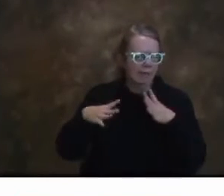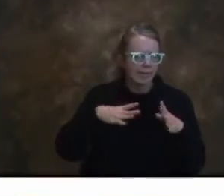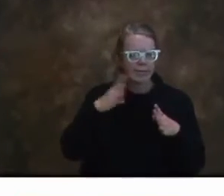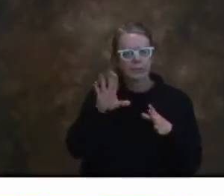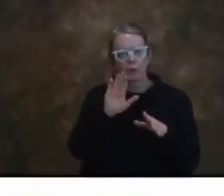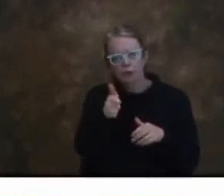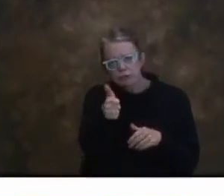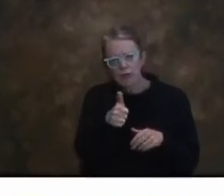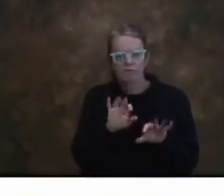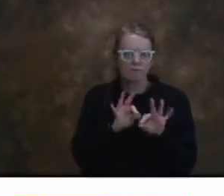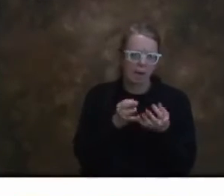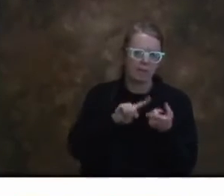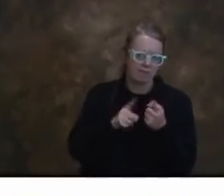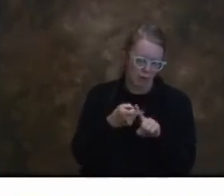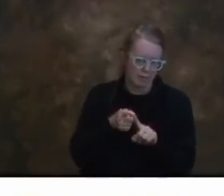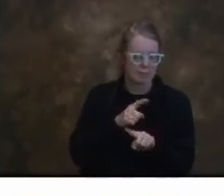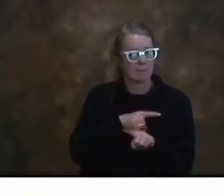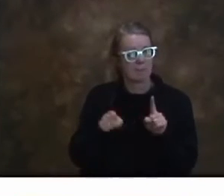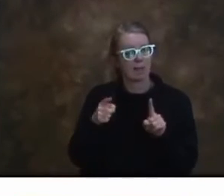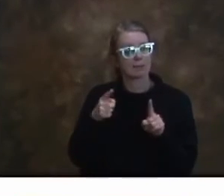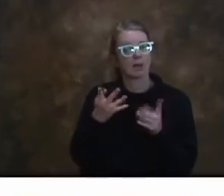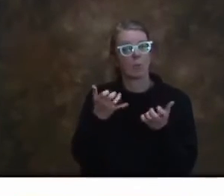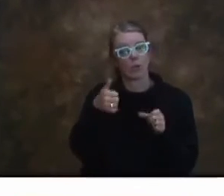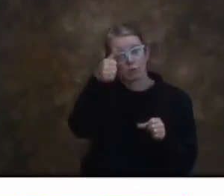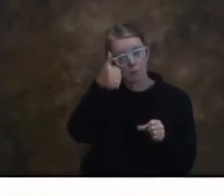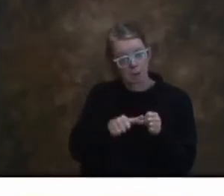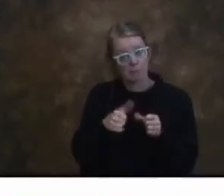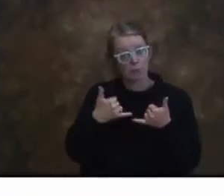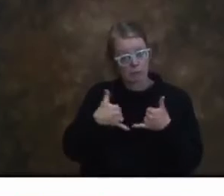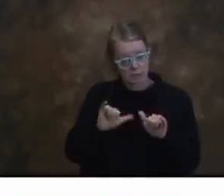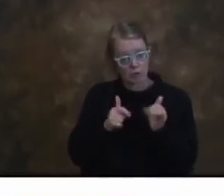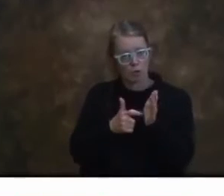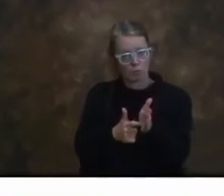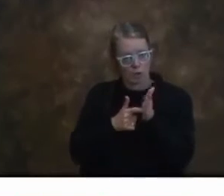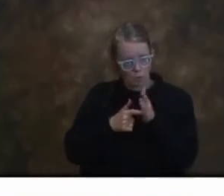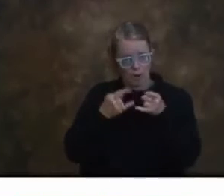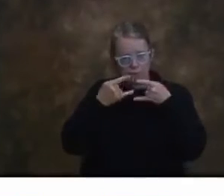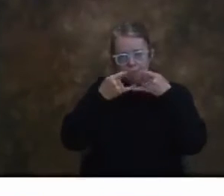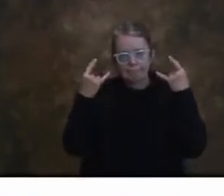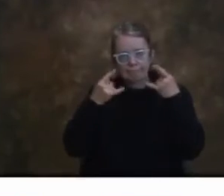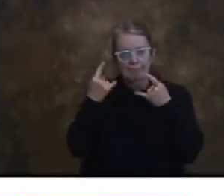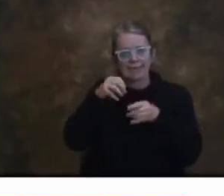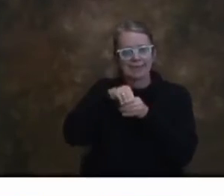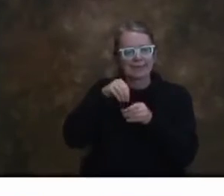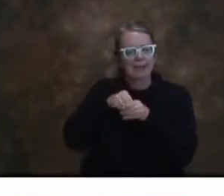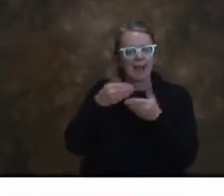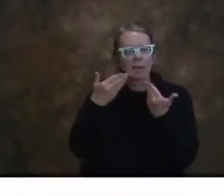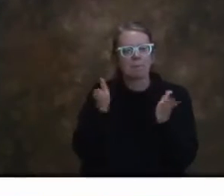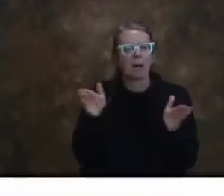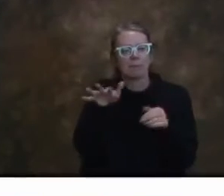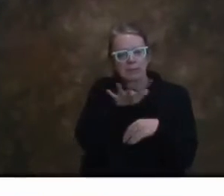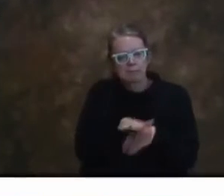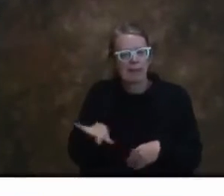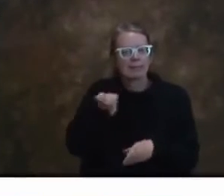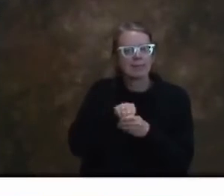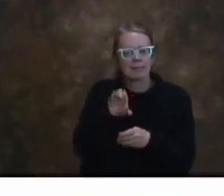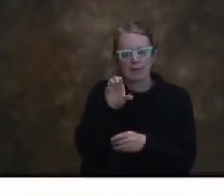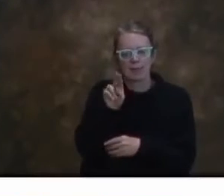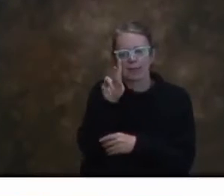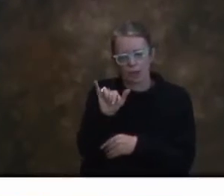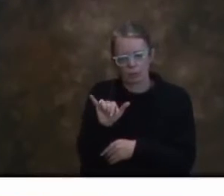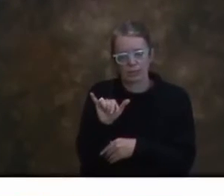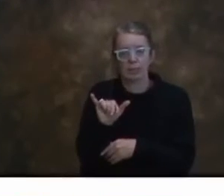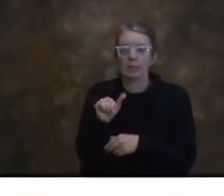now, remember that we do have a face covering requirement for indoor public spaces in our county, a necessary tool right now